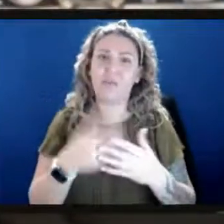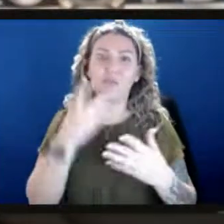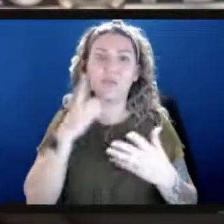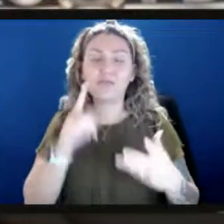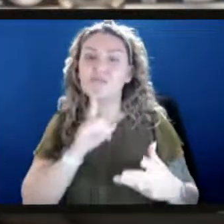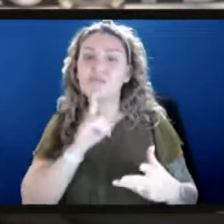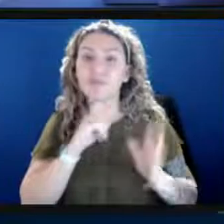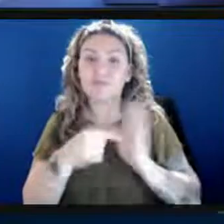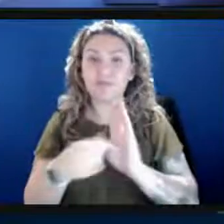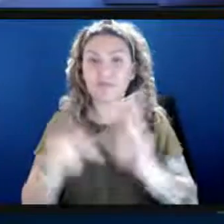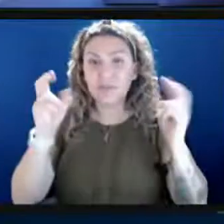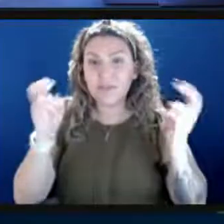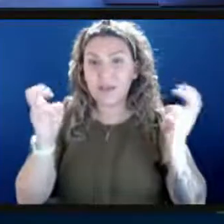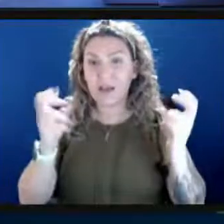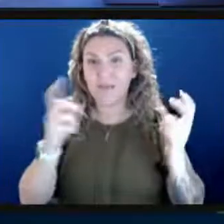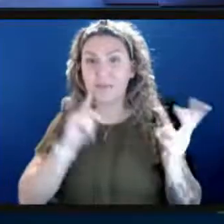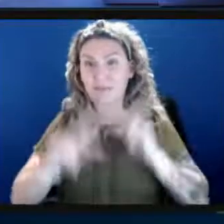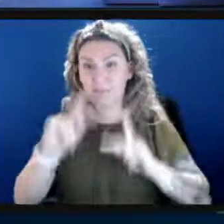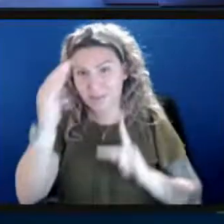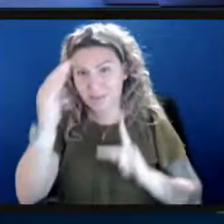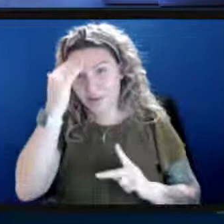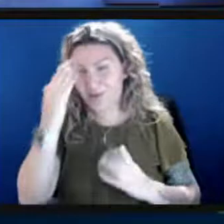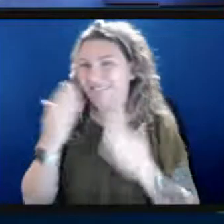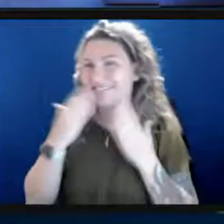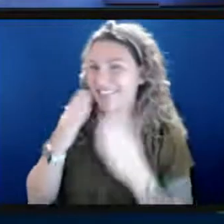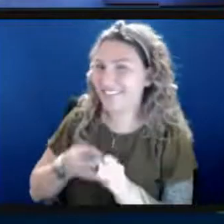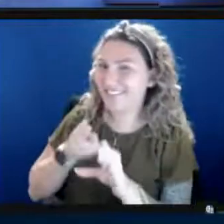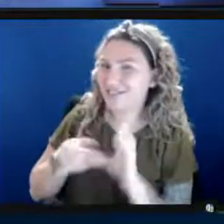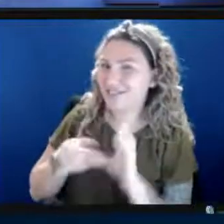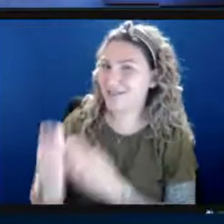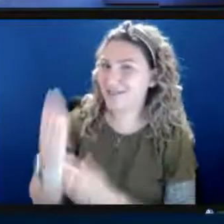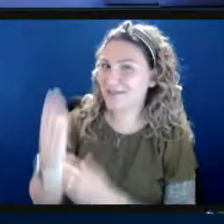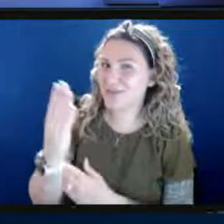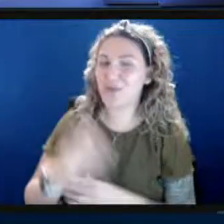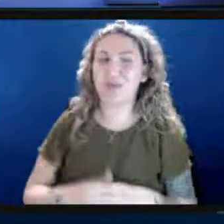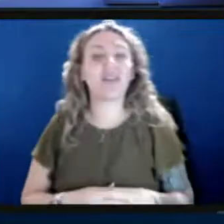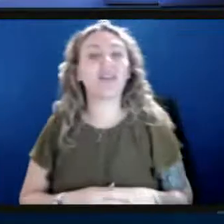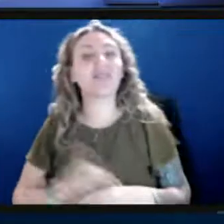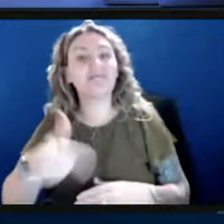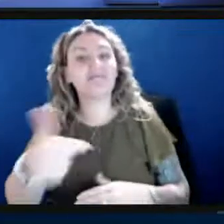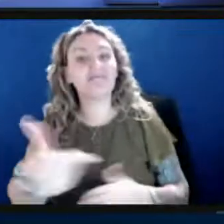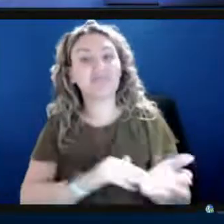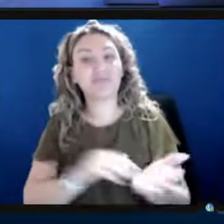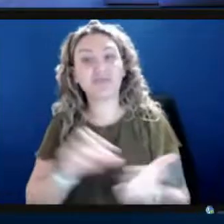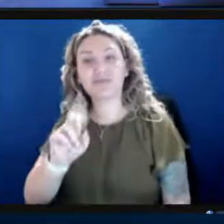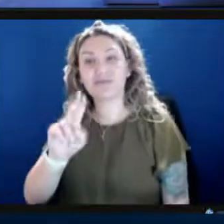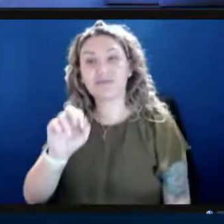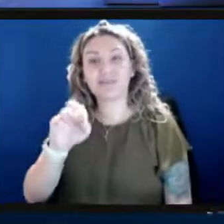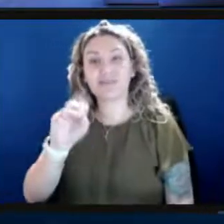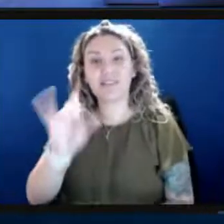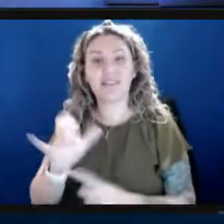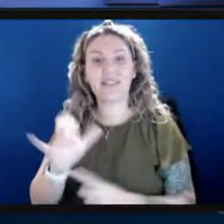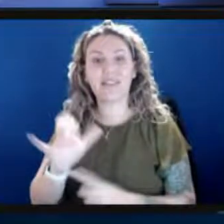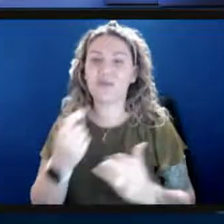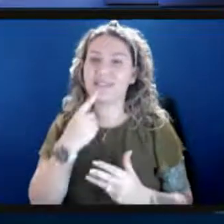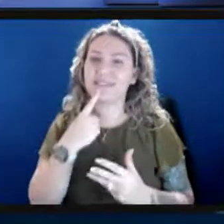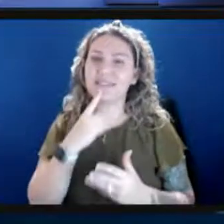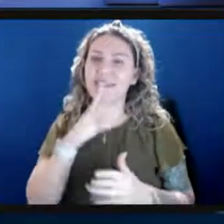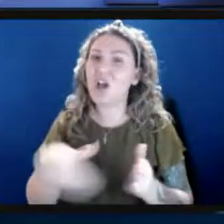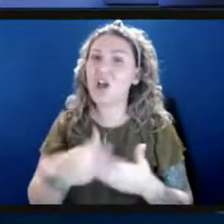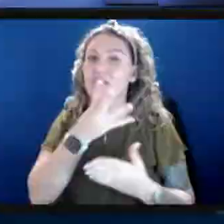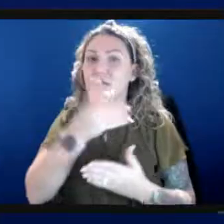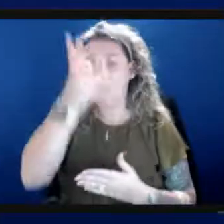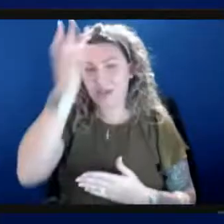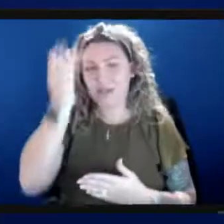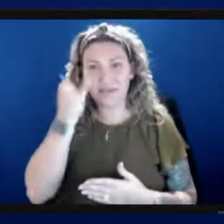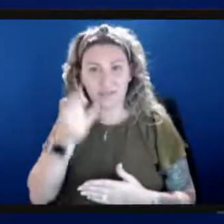minds. Thank you, and thank you for joining us this morning. Dr. Sethi, final thought. I'd just like to say to all the parents, if you have a child that